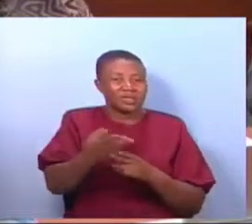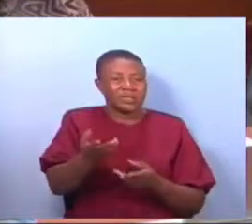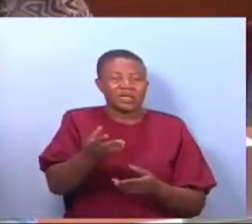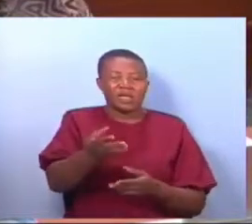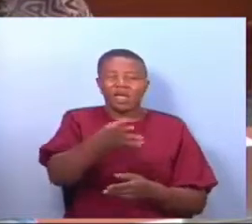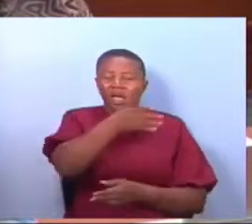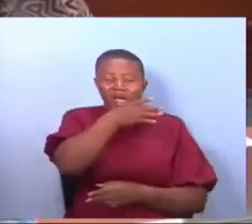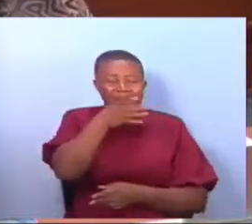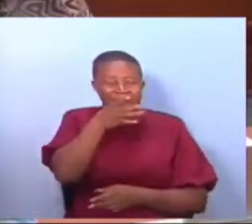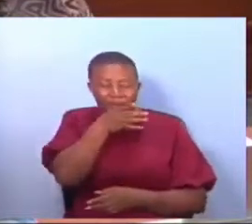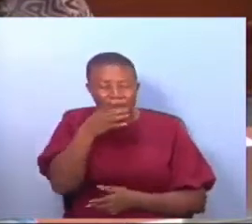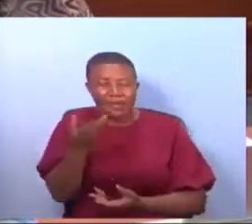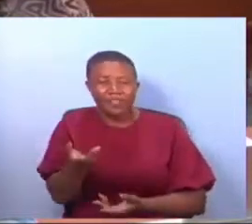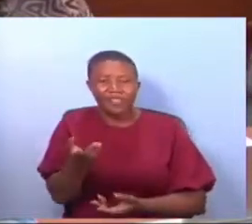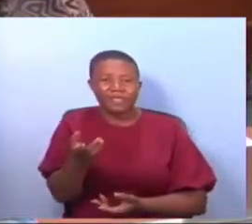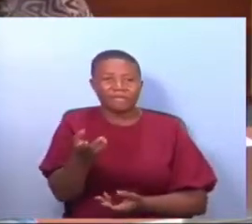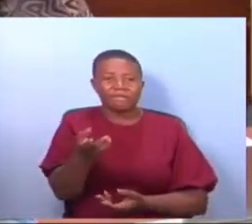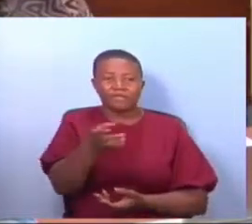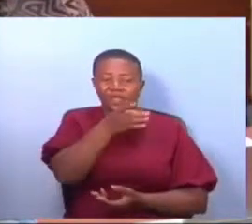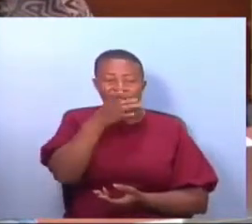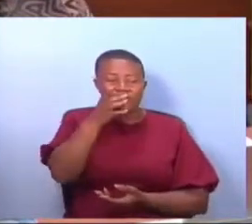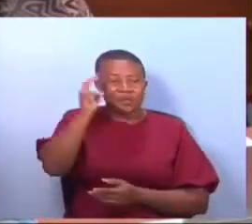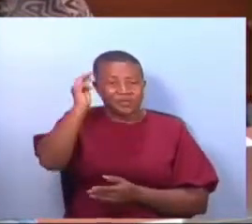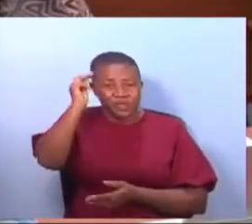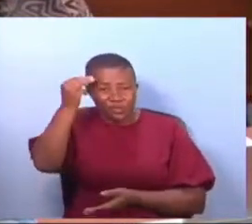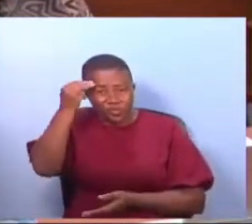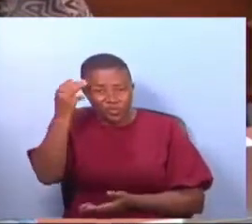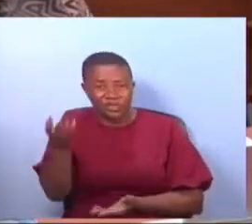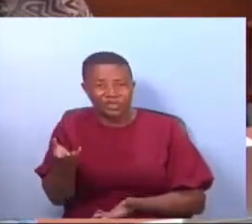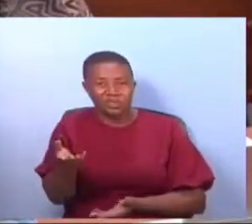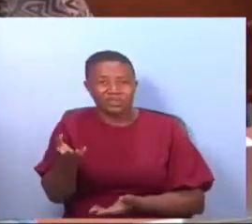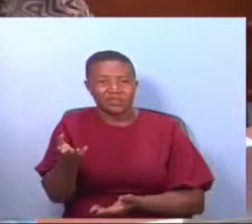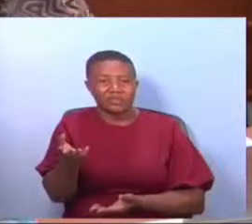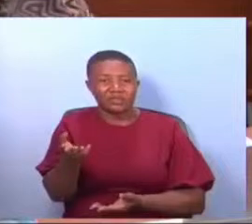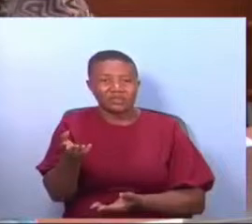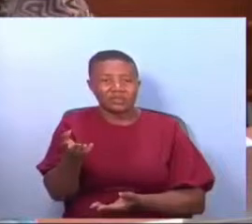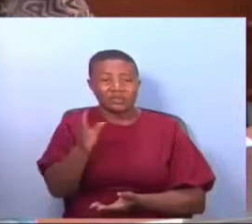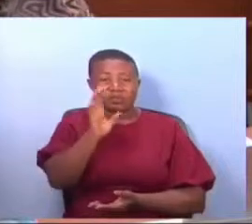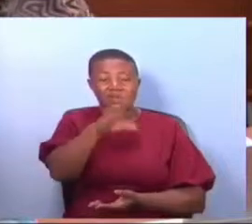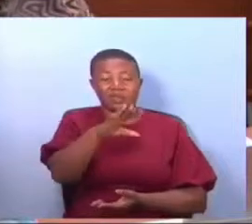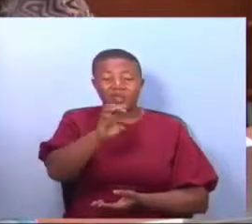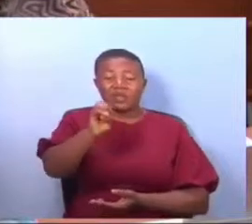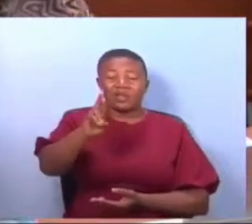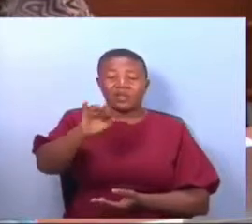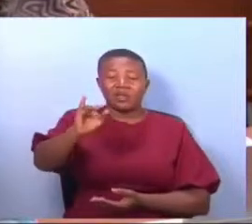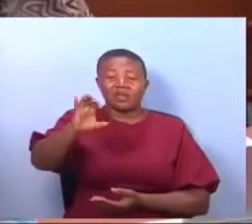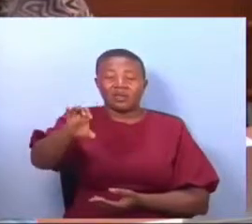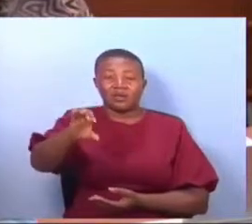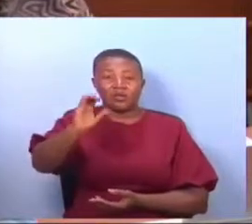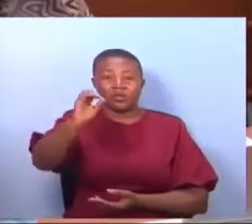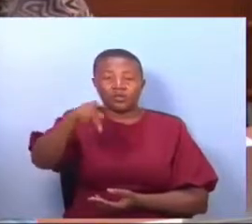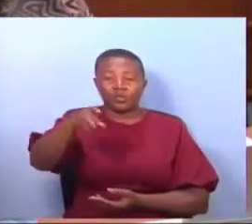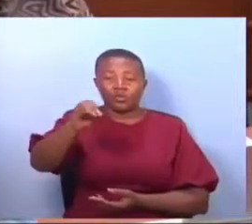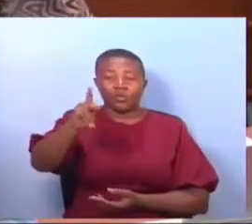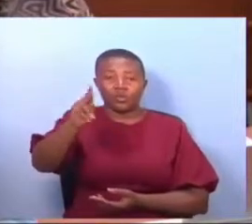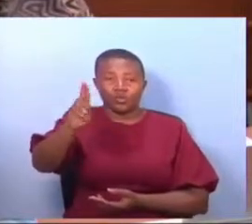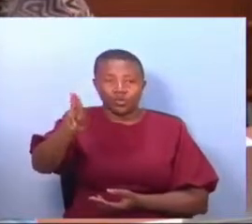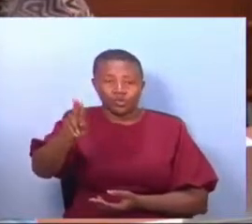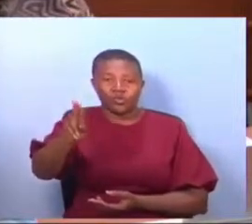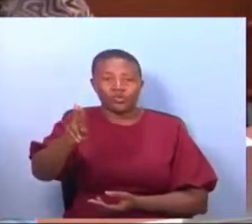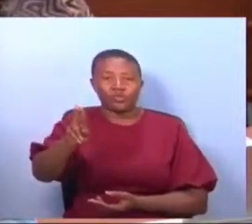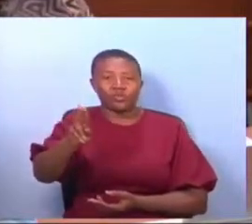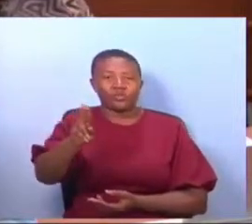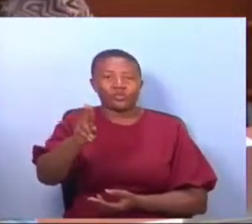Agric. We want to hear Agric ministry. Honorable Eric Opoku, Honorable Leader, Honorable Eriko